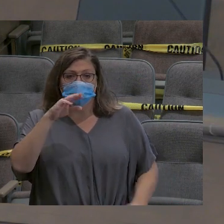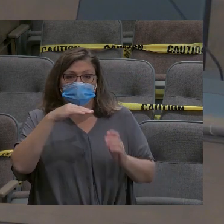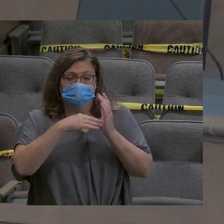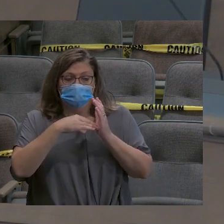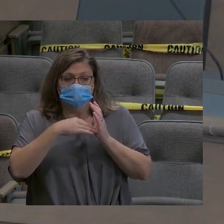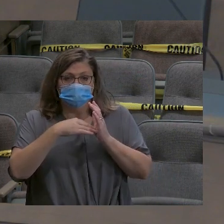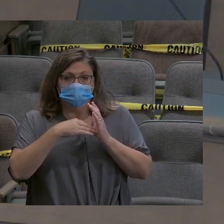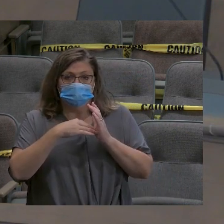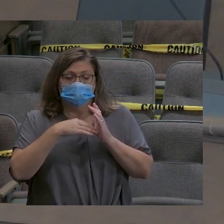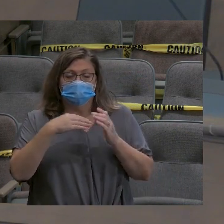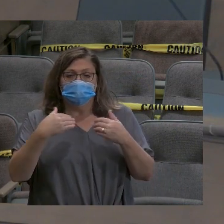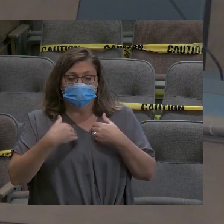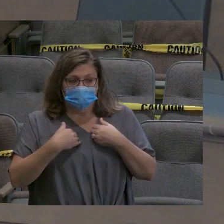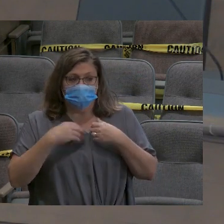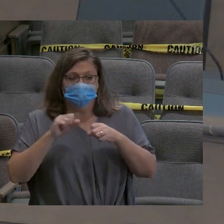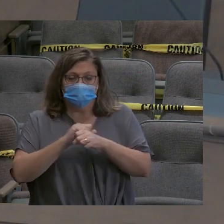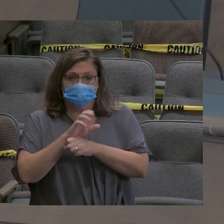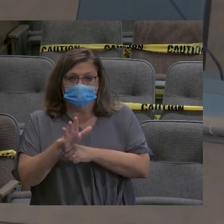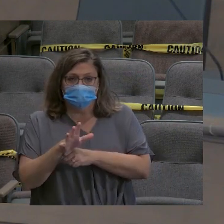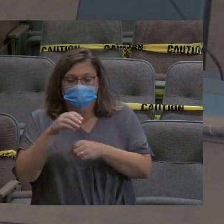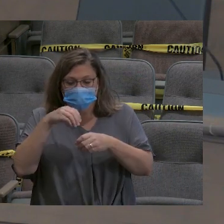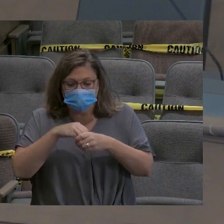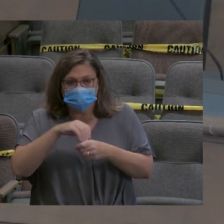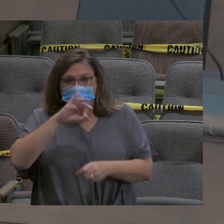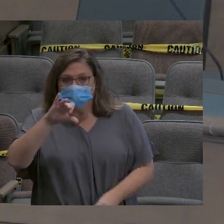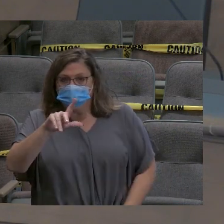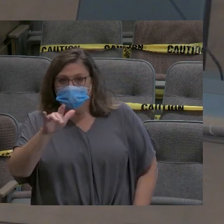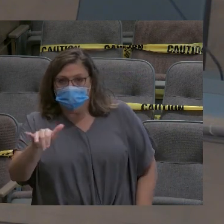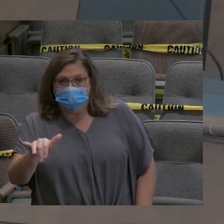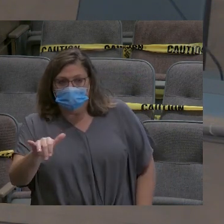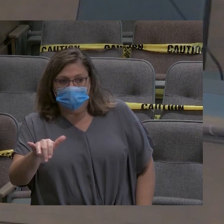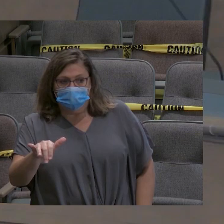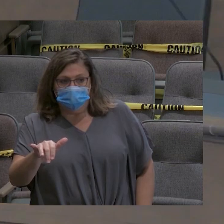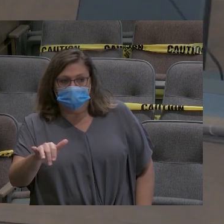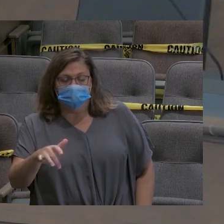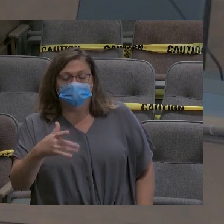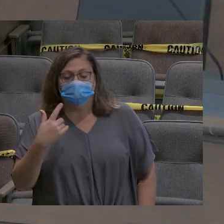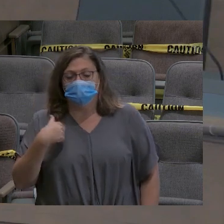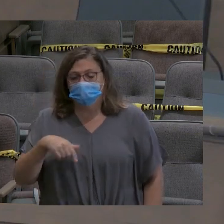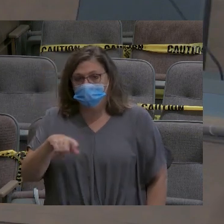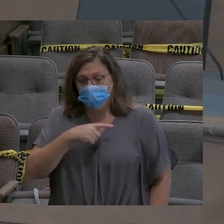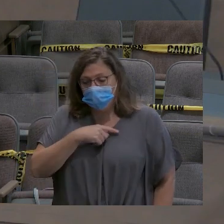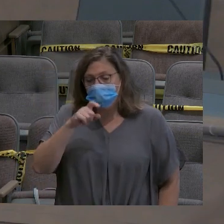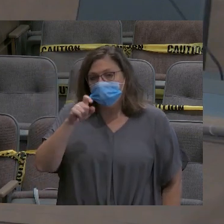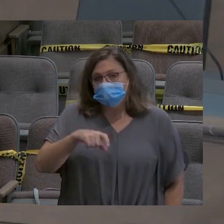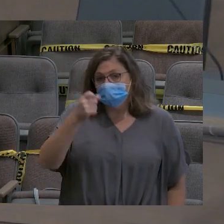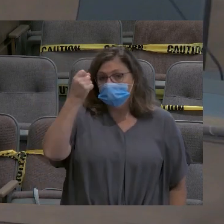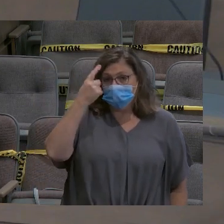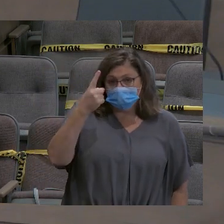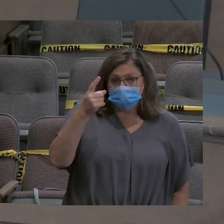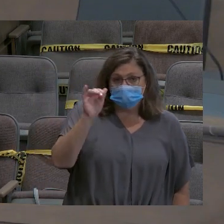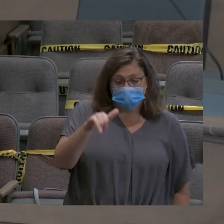106,000 cases in the month of July only. So we need to understand